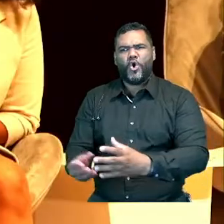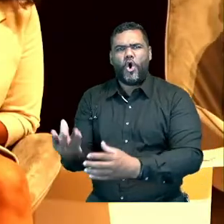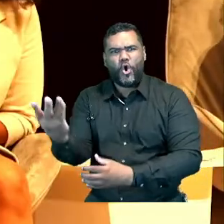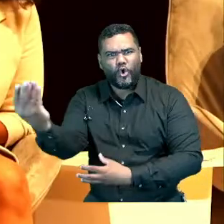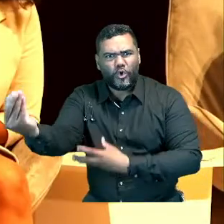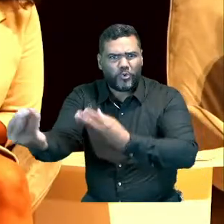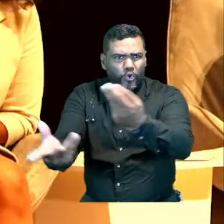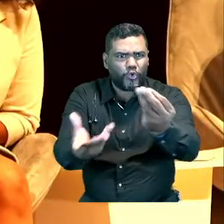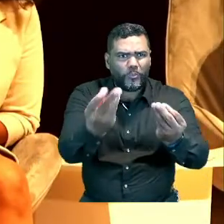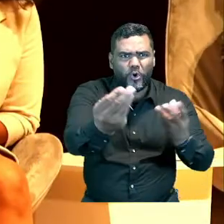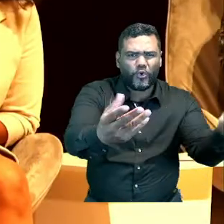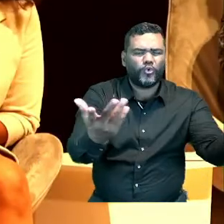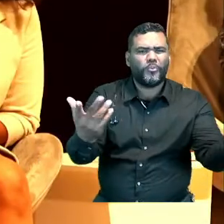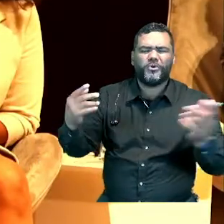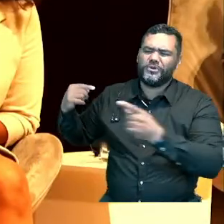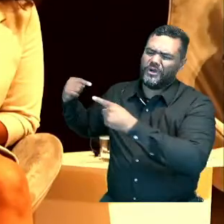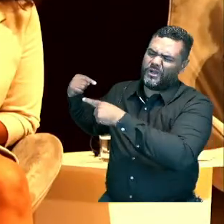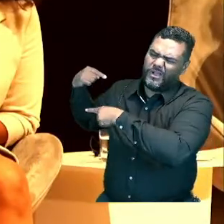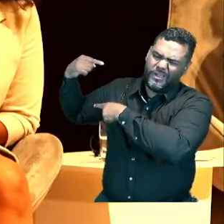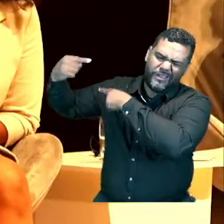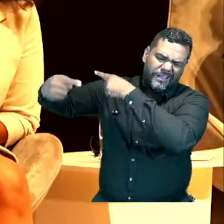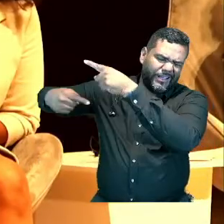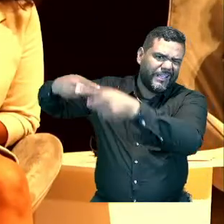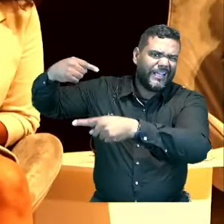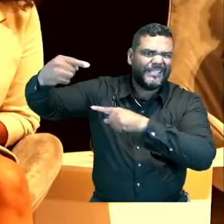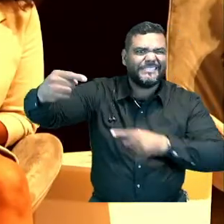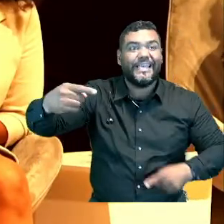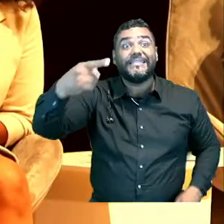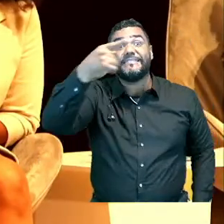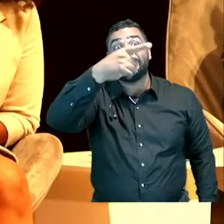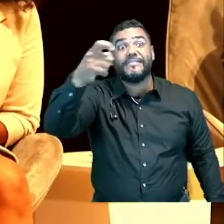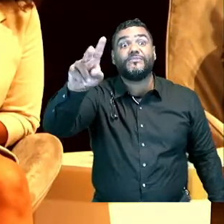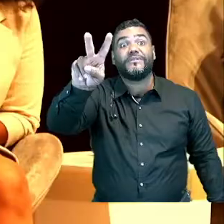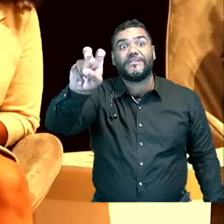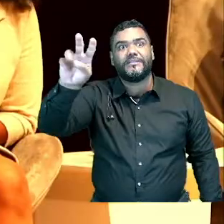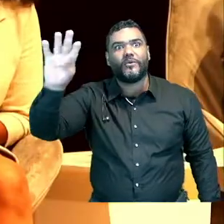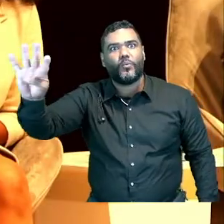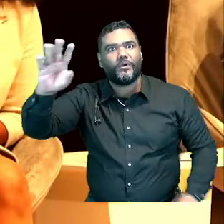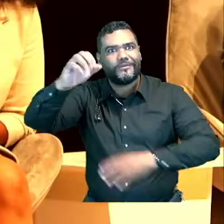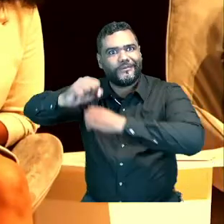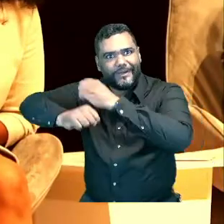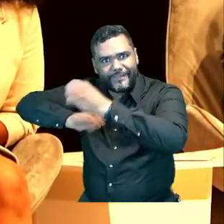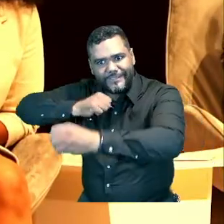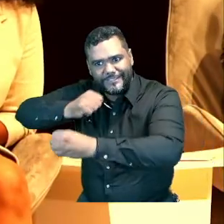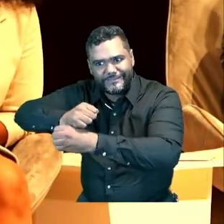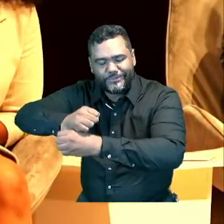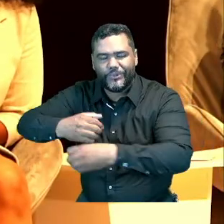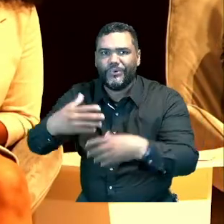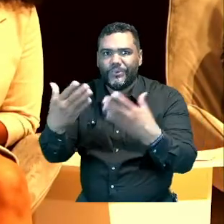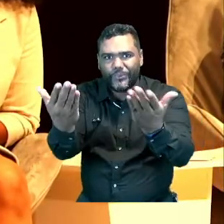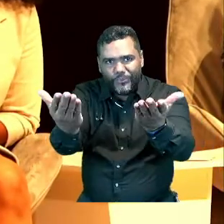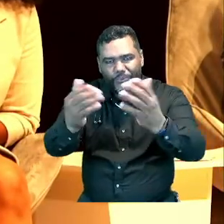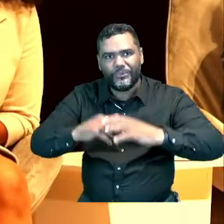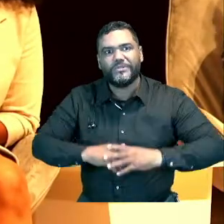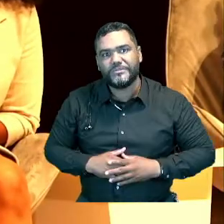population is something that we have inherited from 174 years ago.